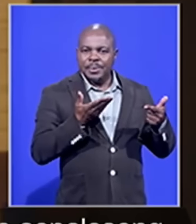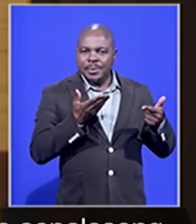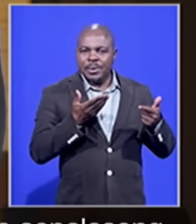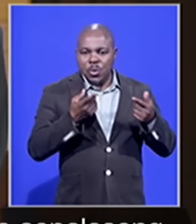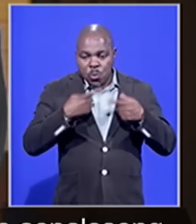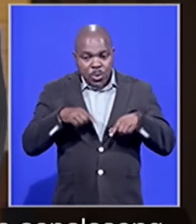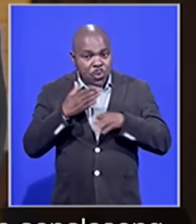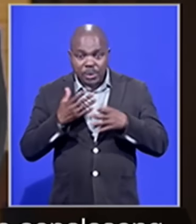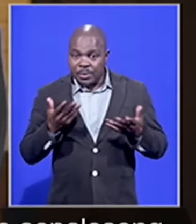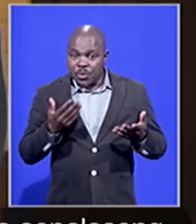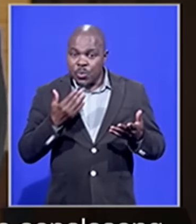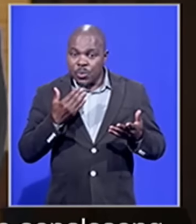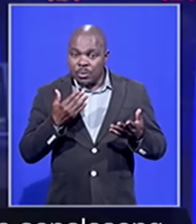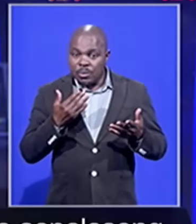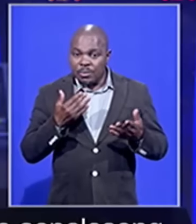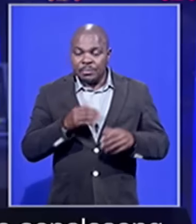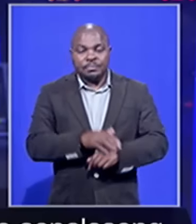job.